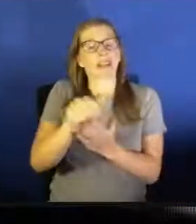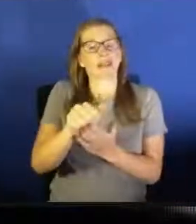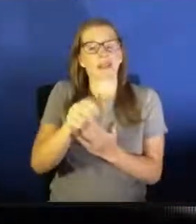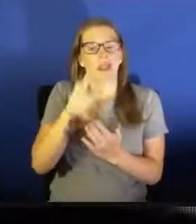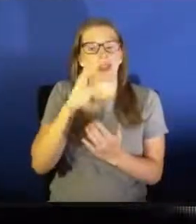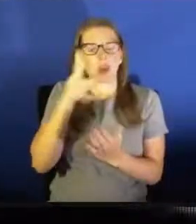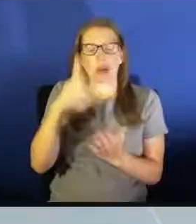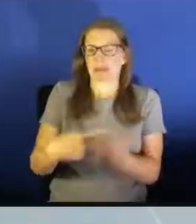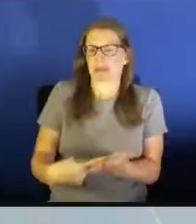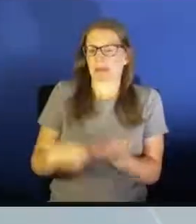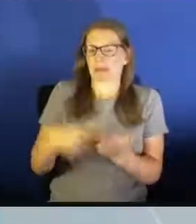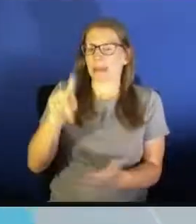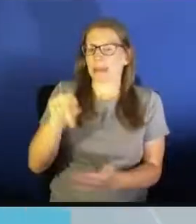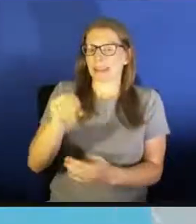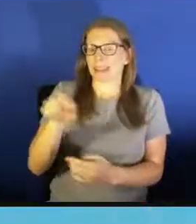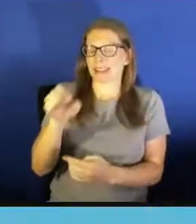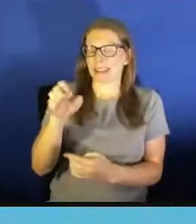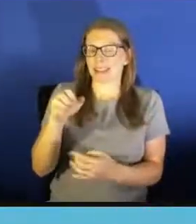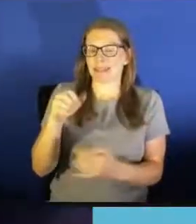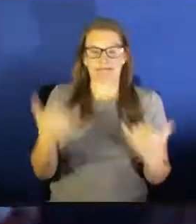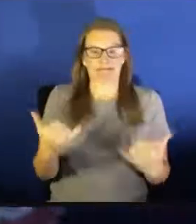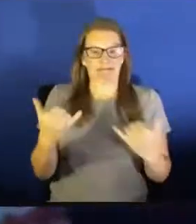Update.